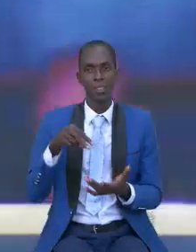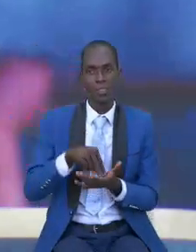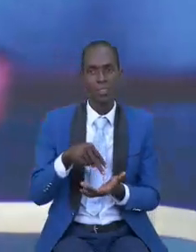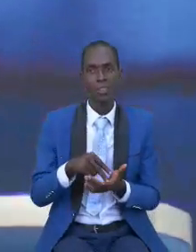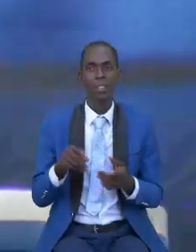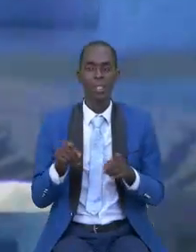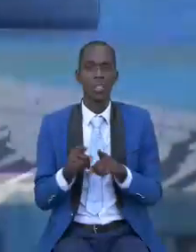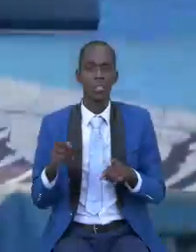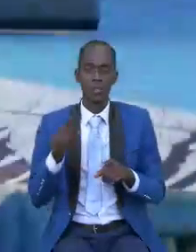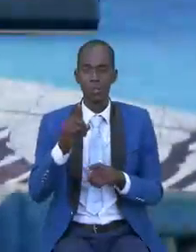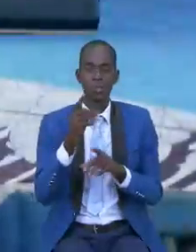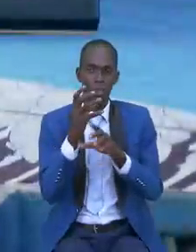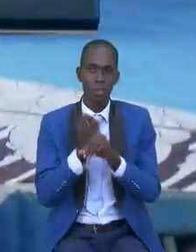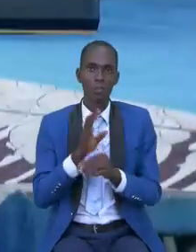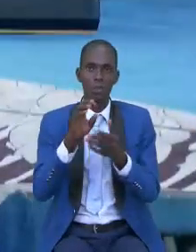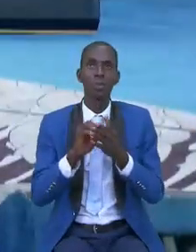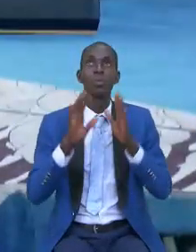you receive your miracle.